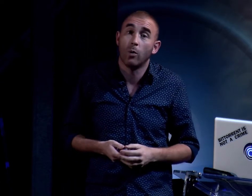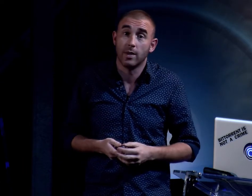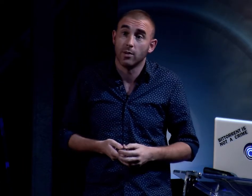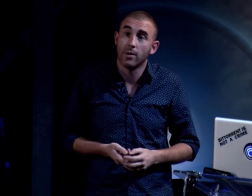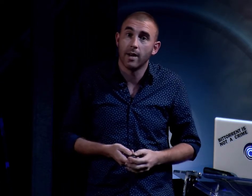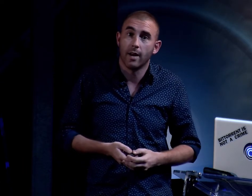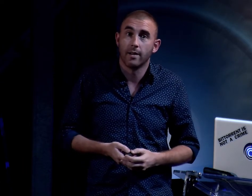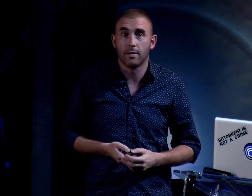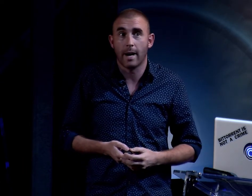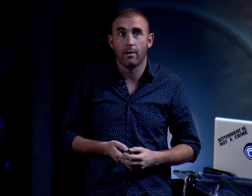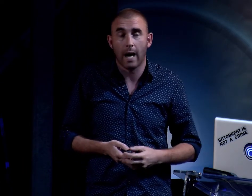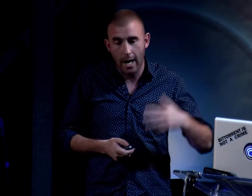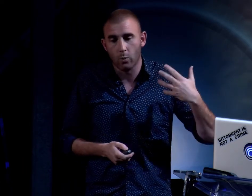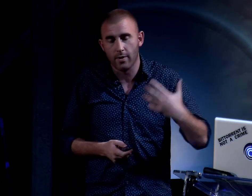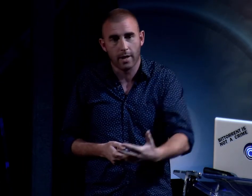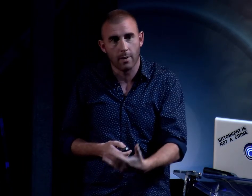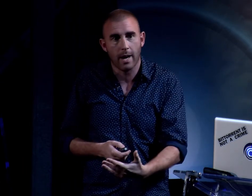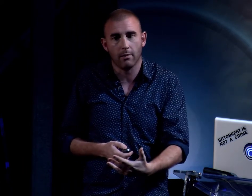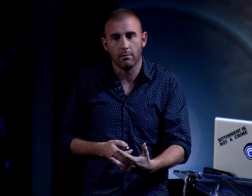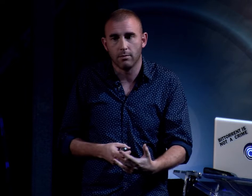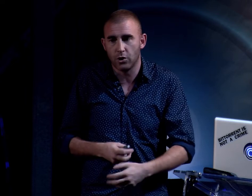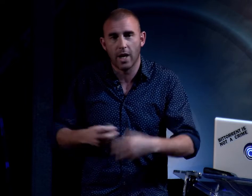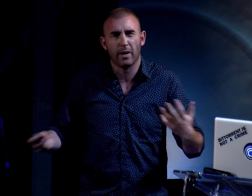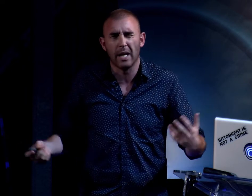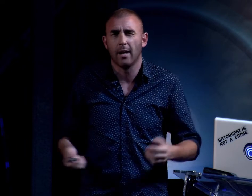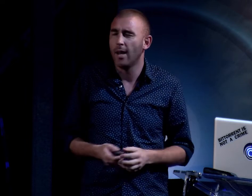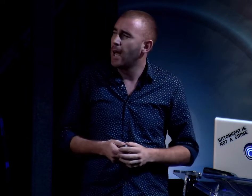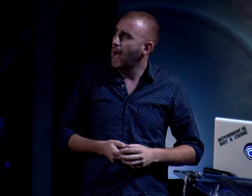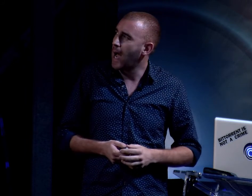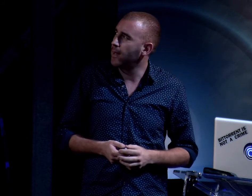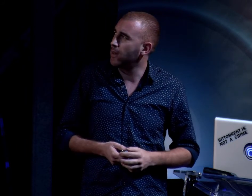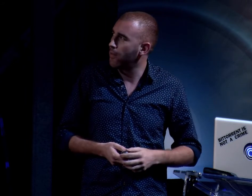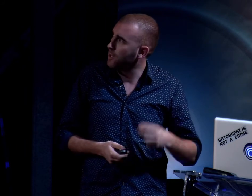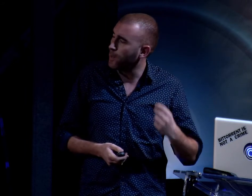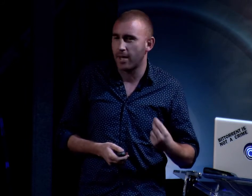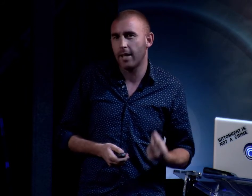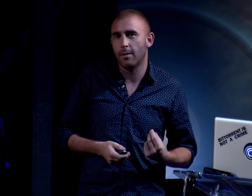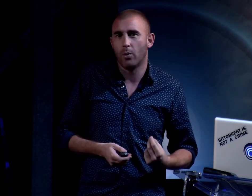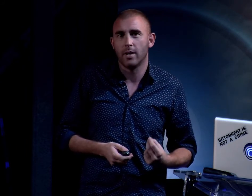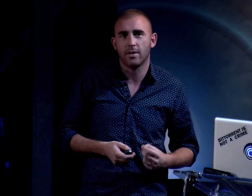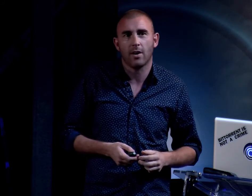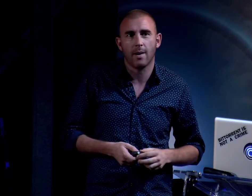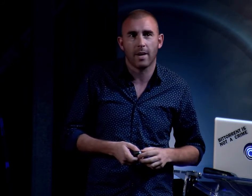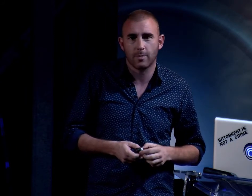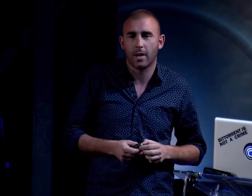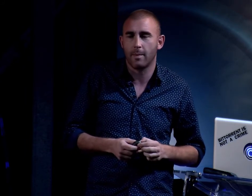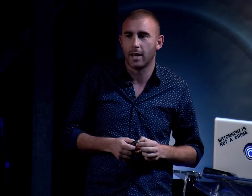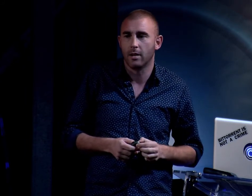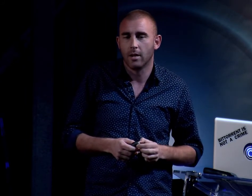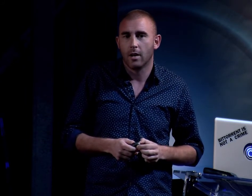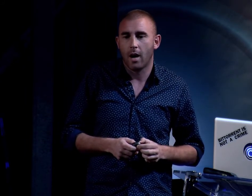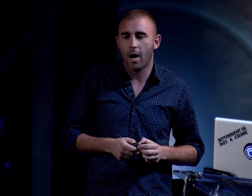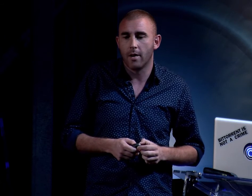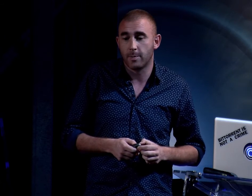really about what we do with it. And it's about how we think about sharing it. And at this particular point in time, that's